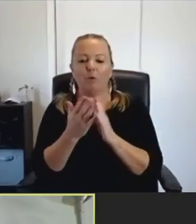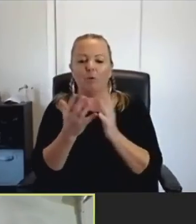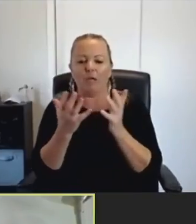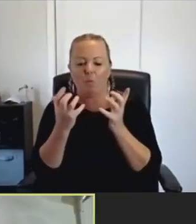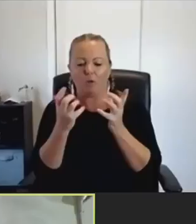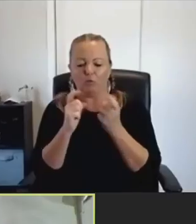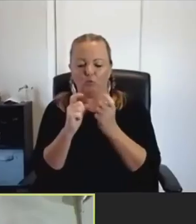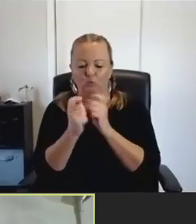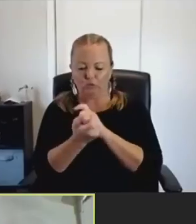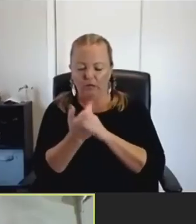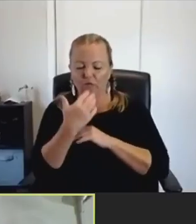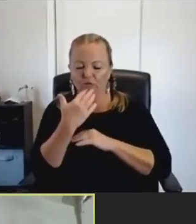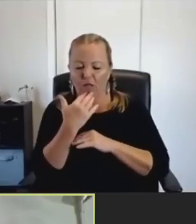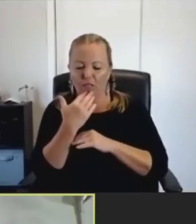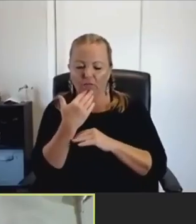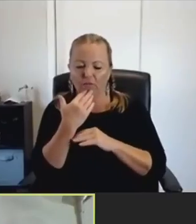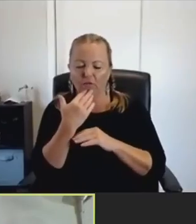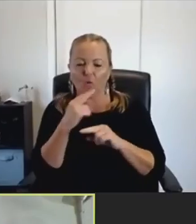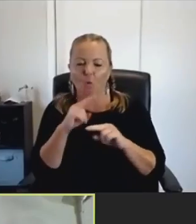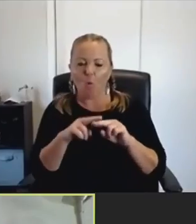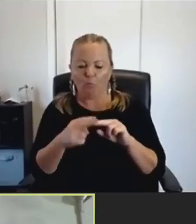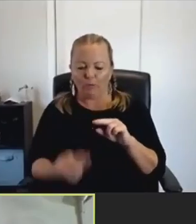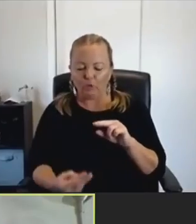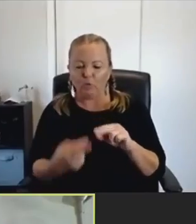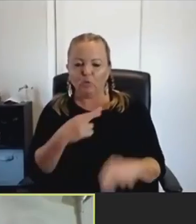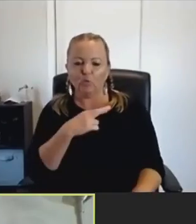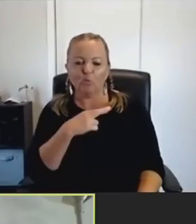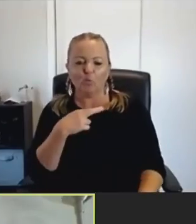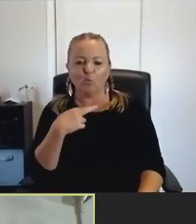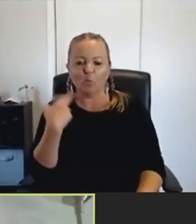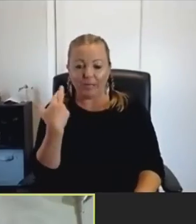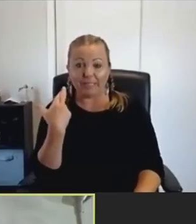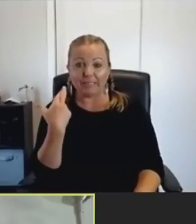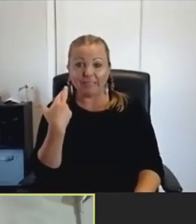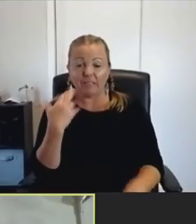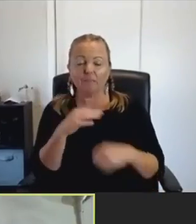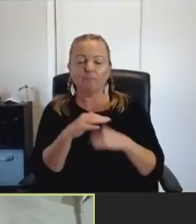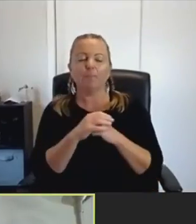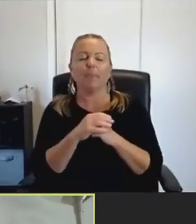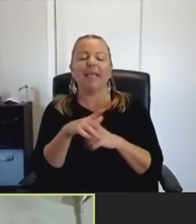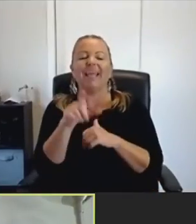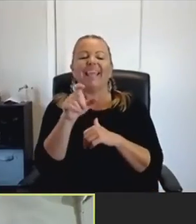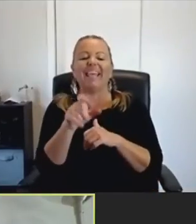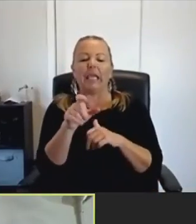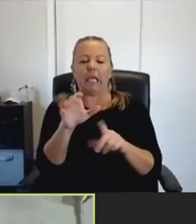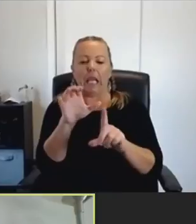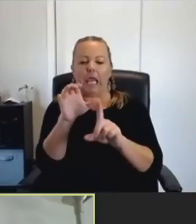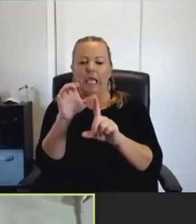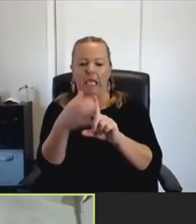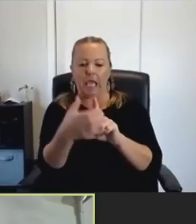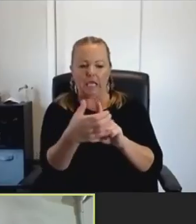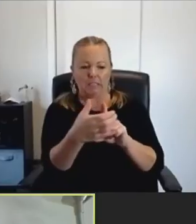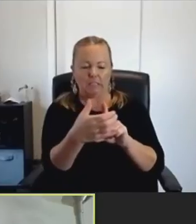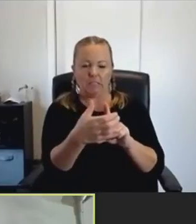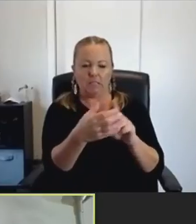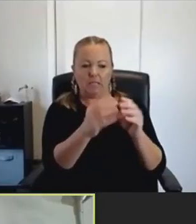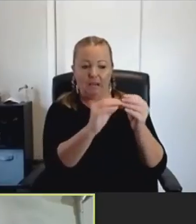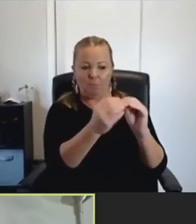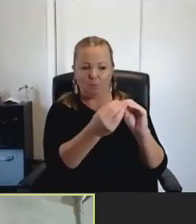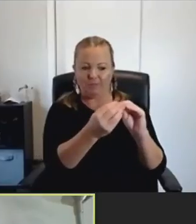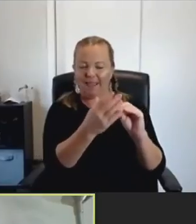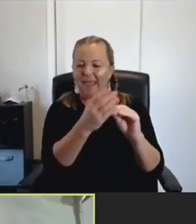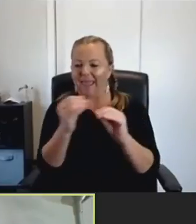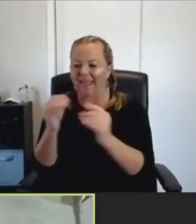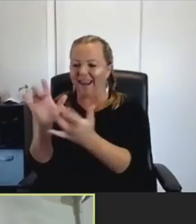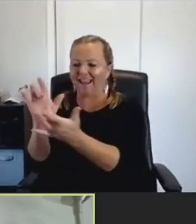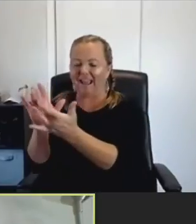want to reduce the risk, which is what we're really going for with the compass, we need cases and contacts to be responsive to the health